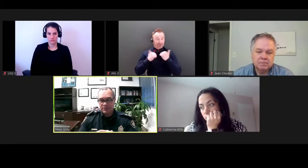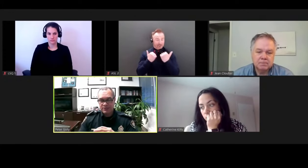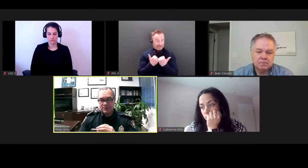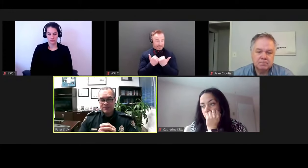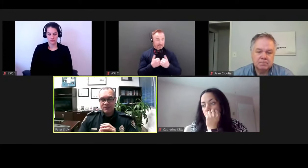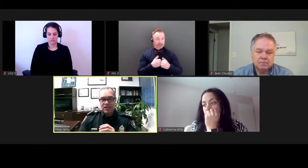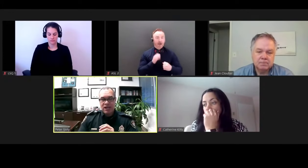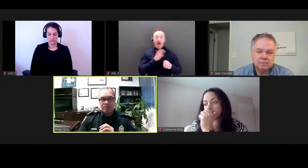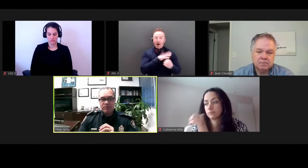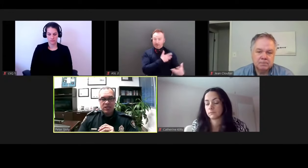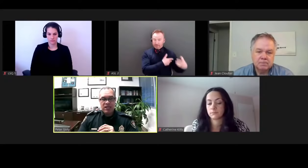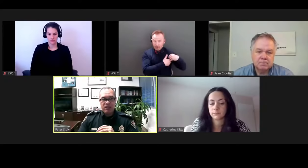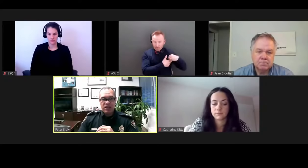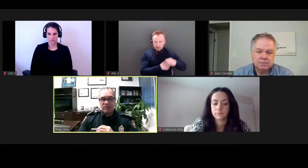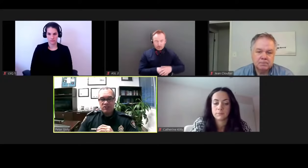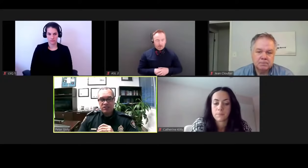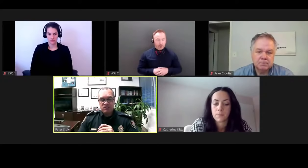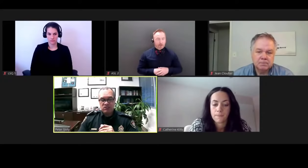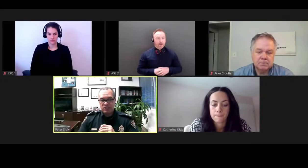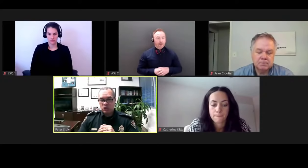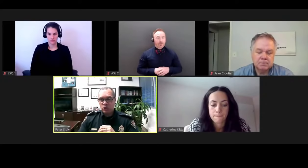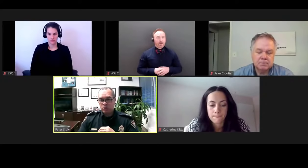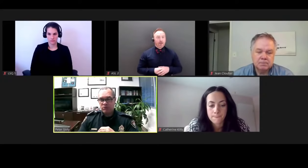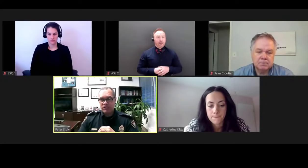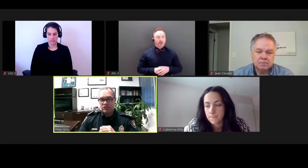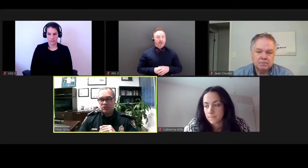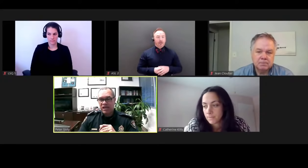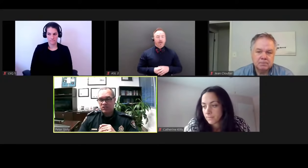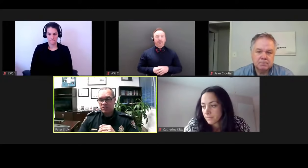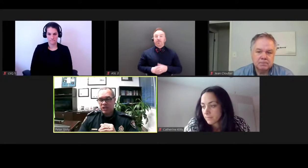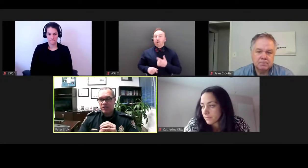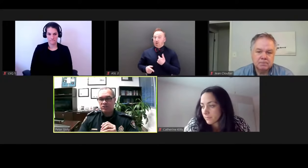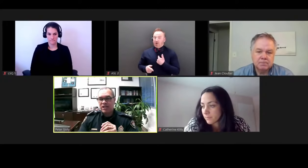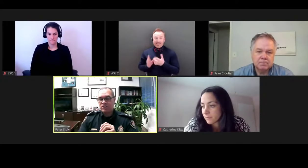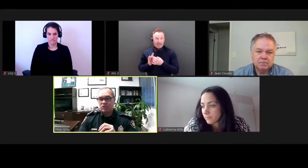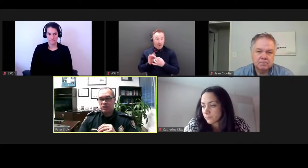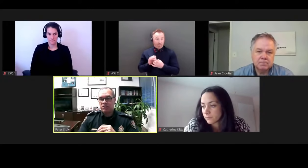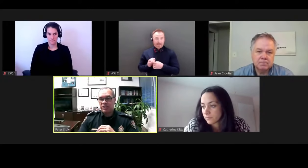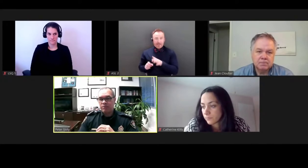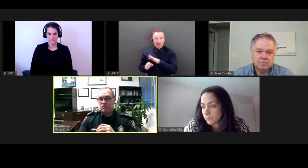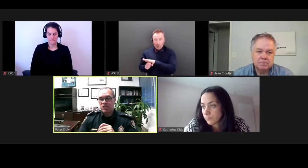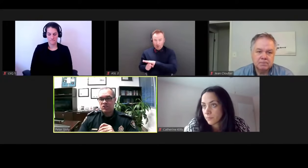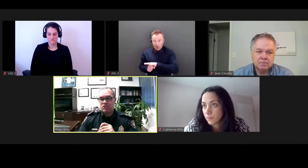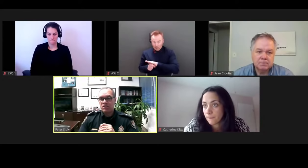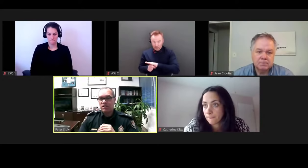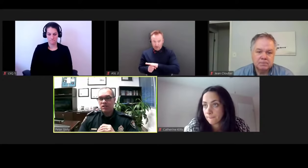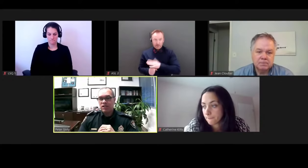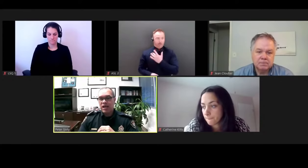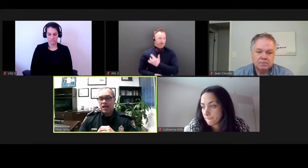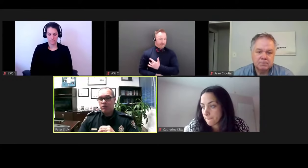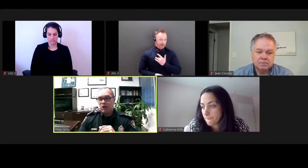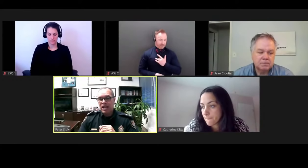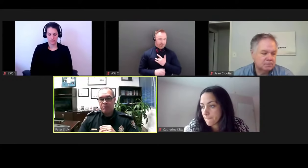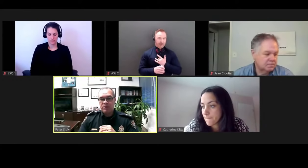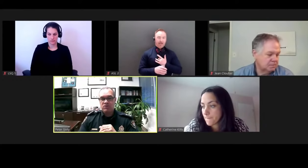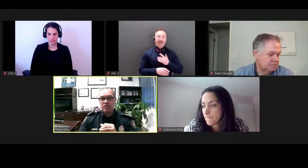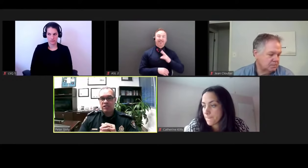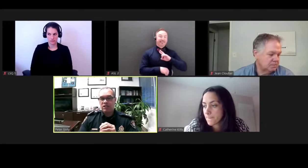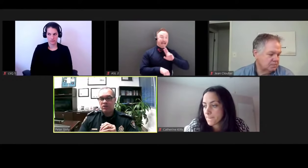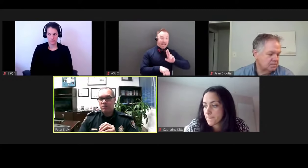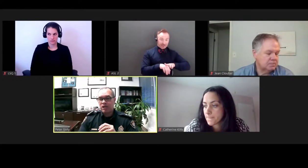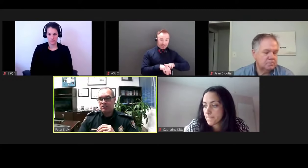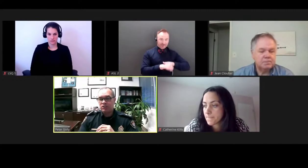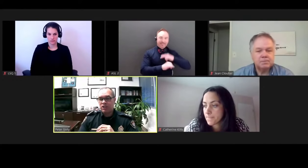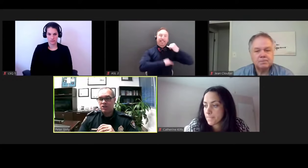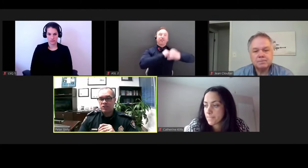contributing. And as I said, this is a local, provincial, national, and now international demonstration. And what happens in